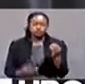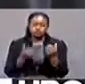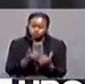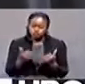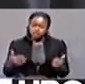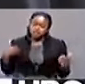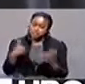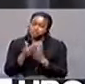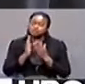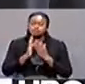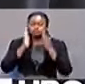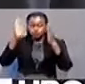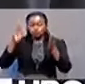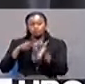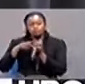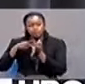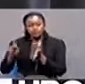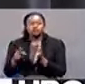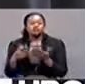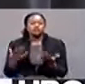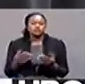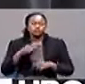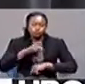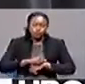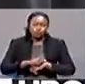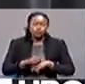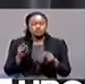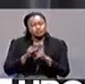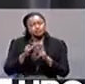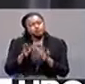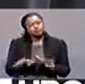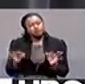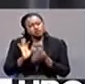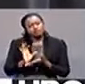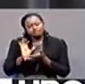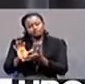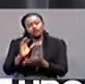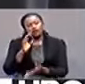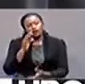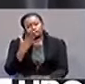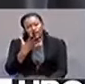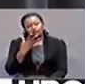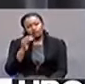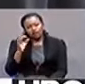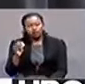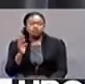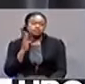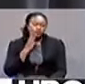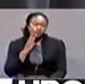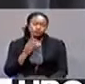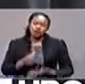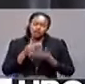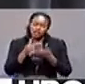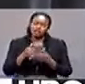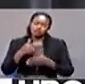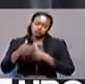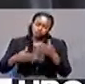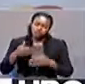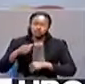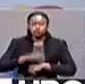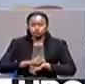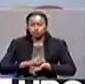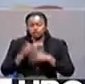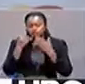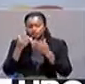school can raise 500 million to allow them to go back to school. I thank you, Right Honorable